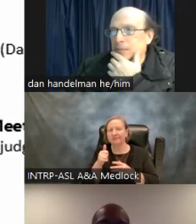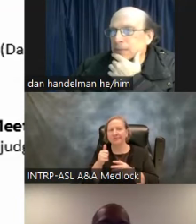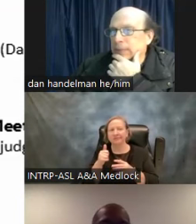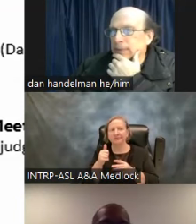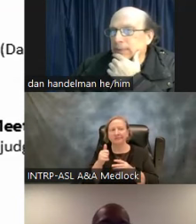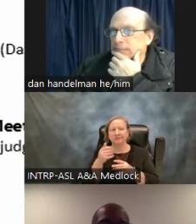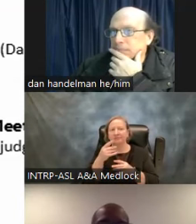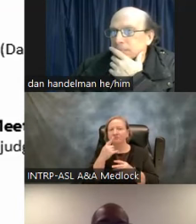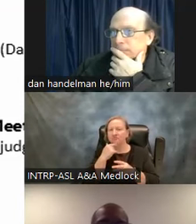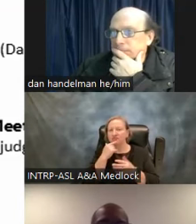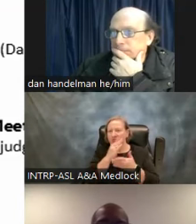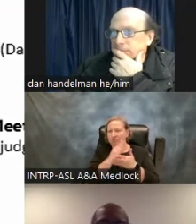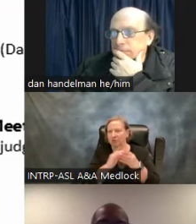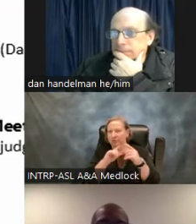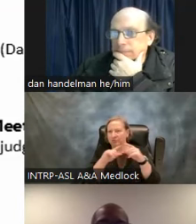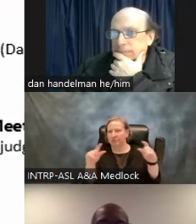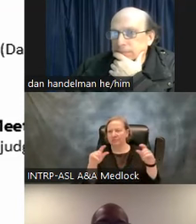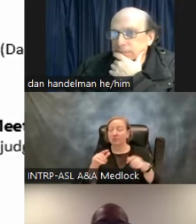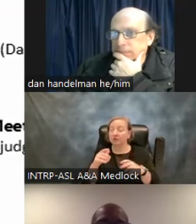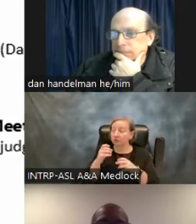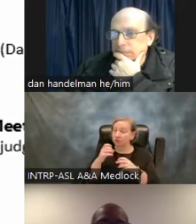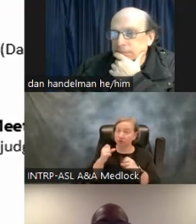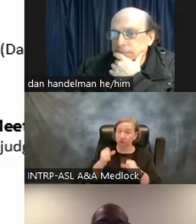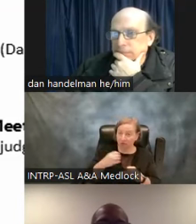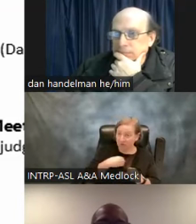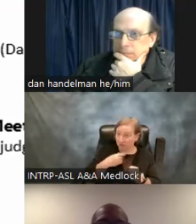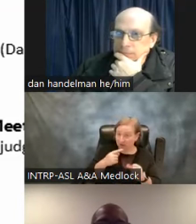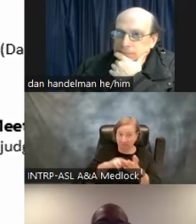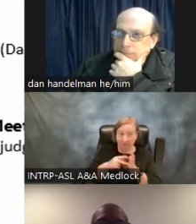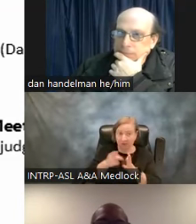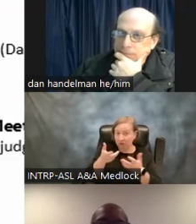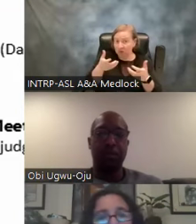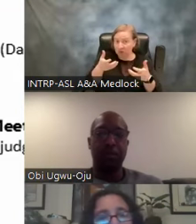there a strong opposition to changing from